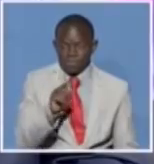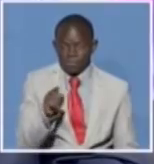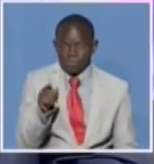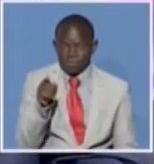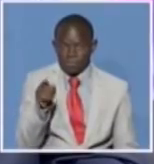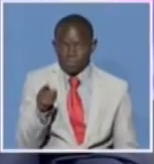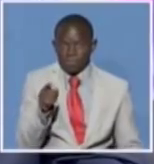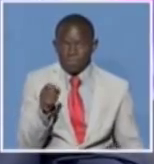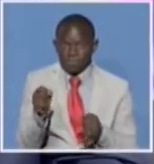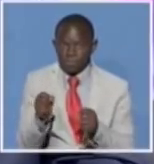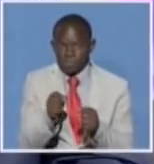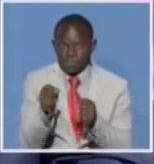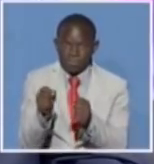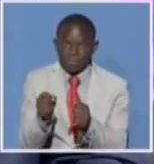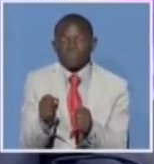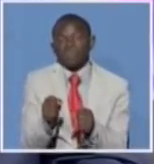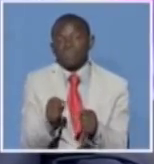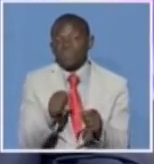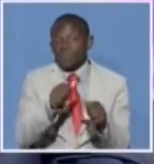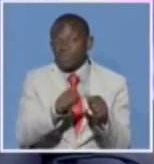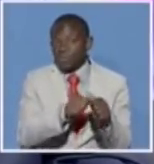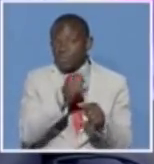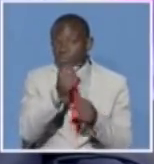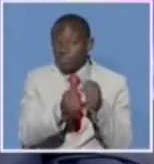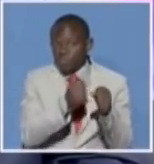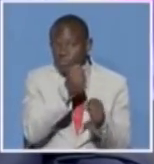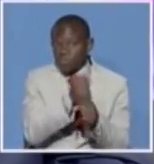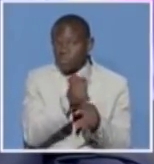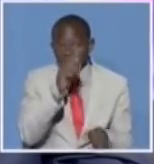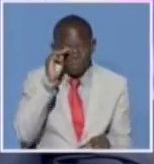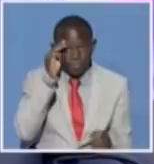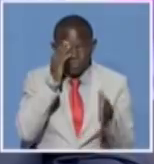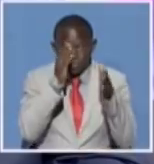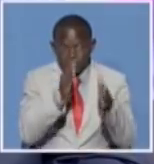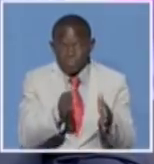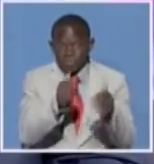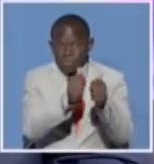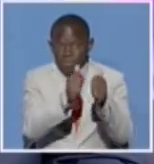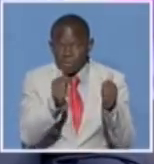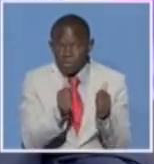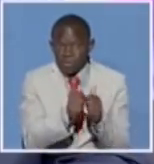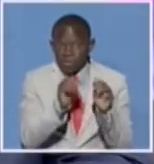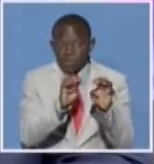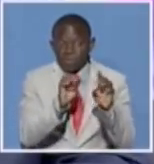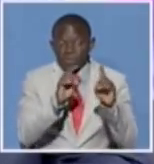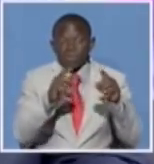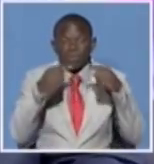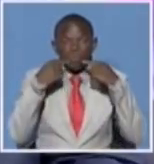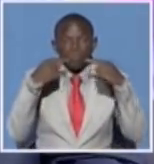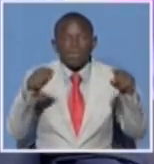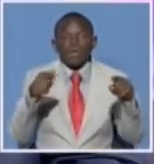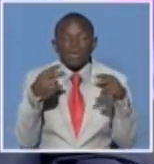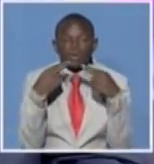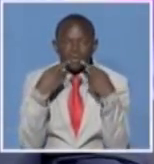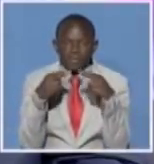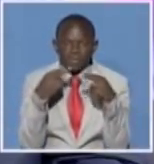Education announces the results, if there were malpractices, that information